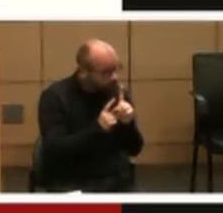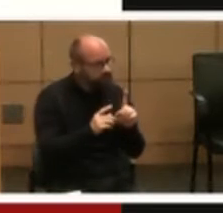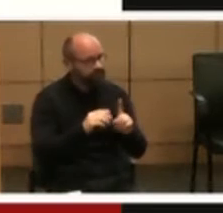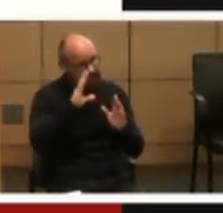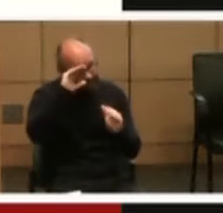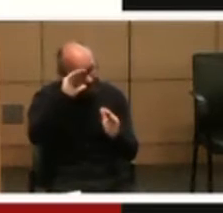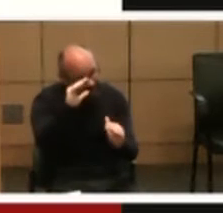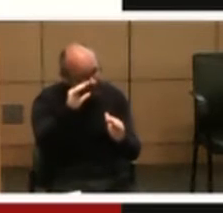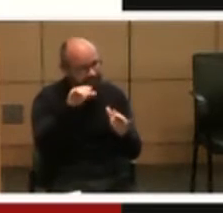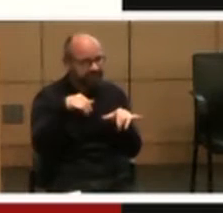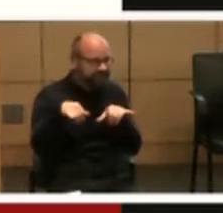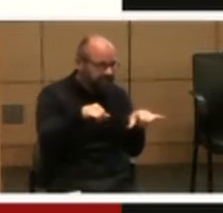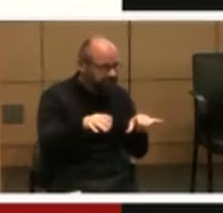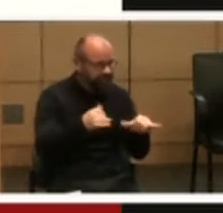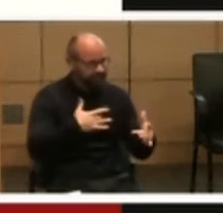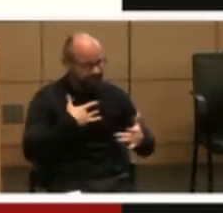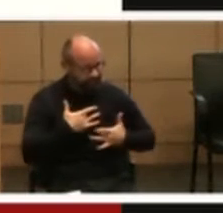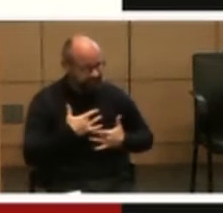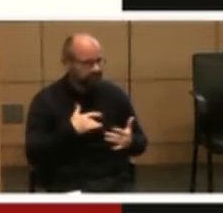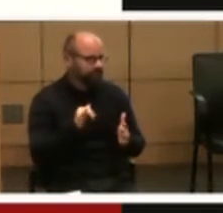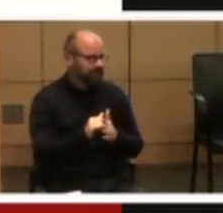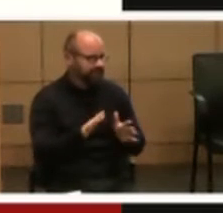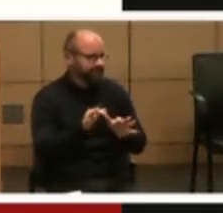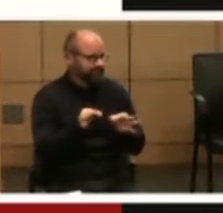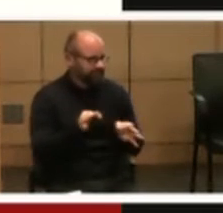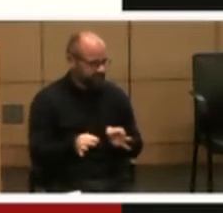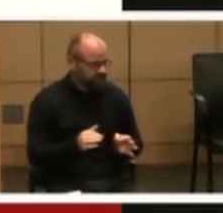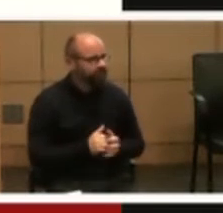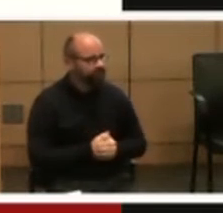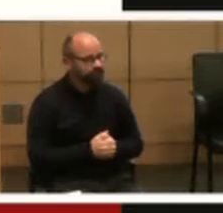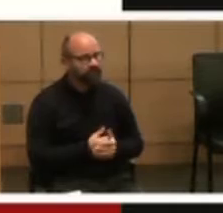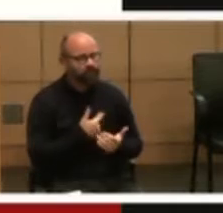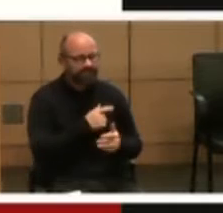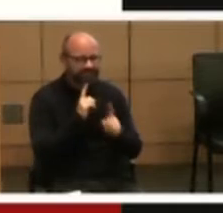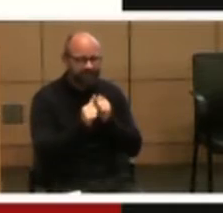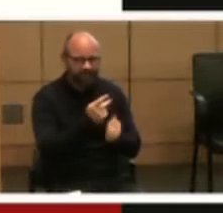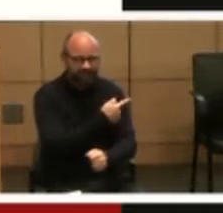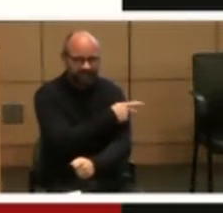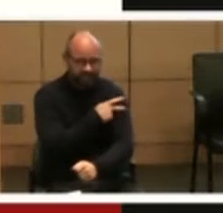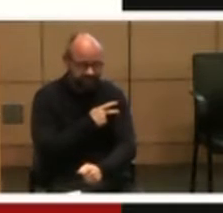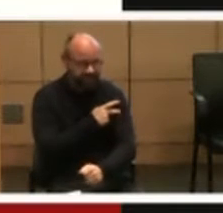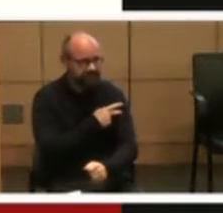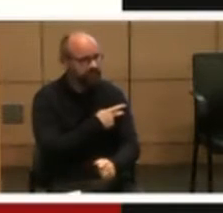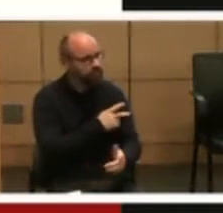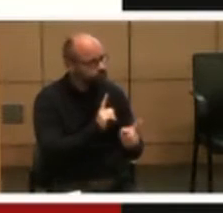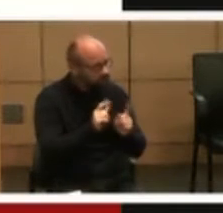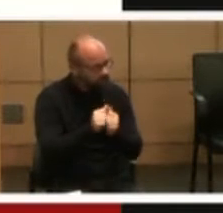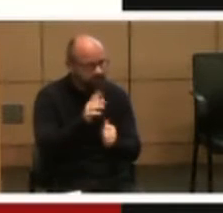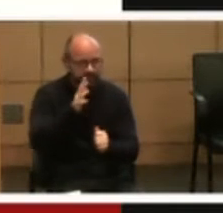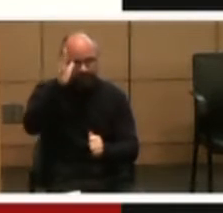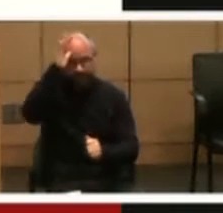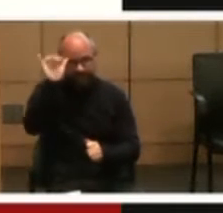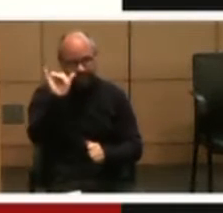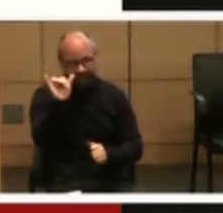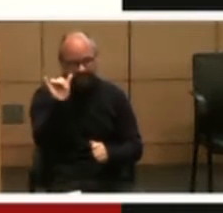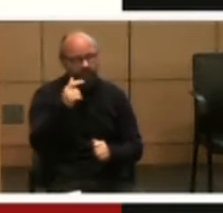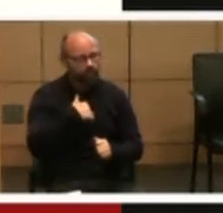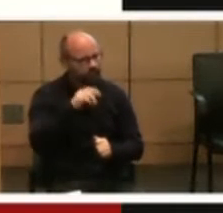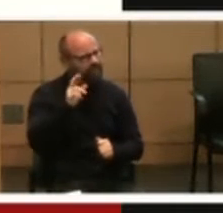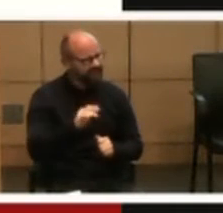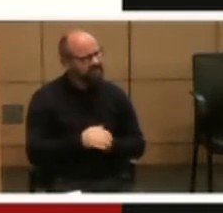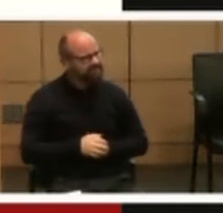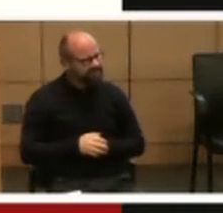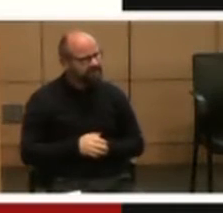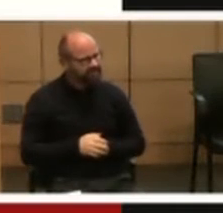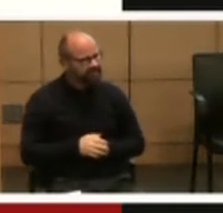concerns. So this is an area, as we were talking to the patients, talking to the parents, we realized that there's a lot